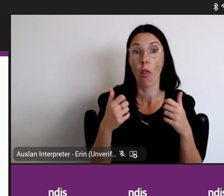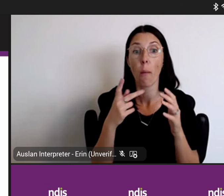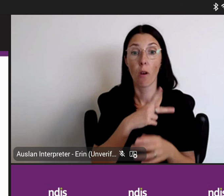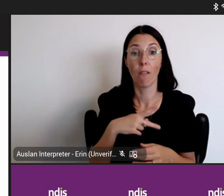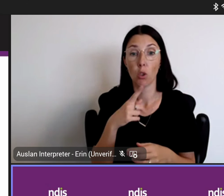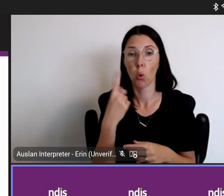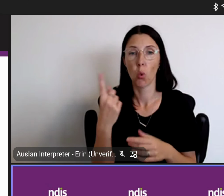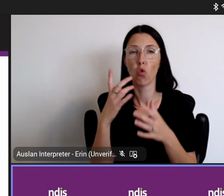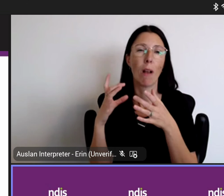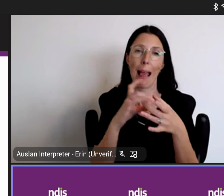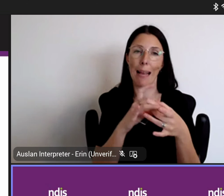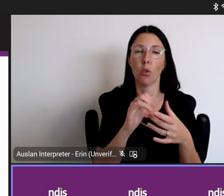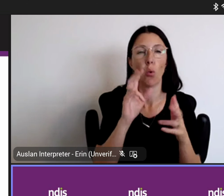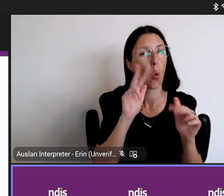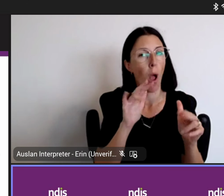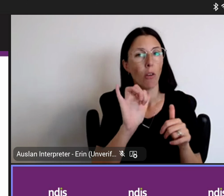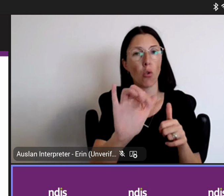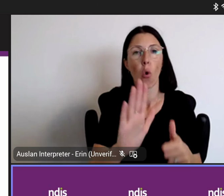disability,